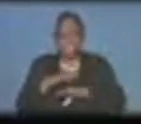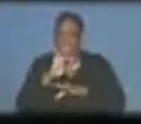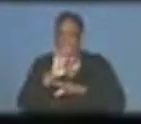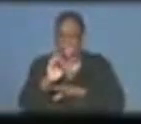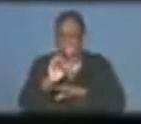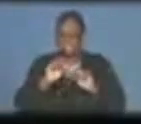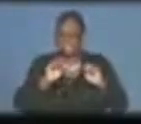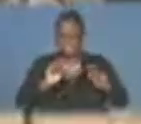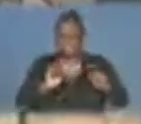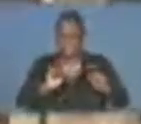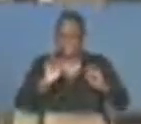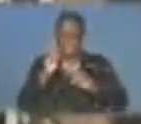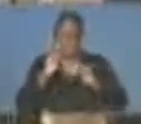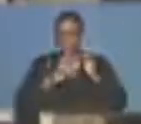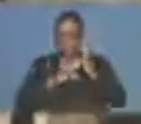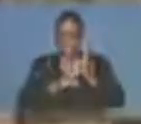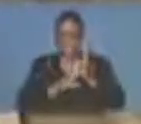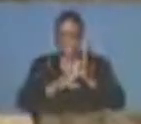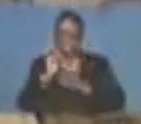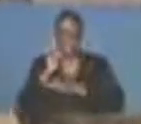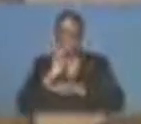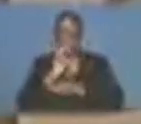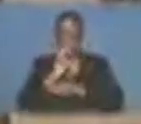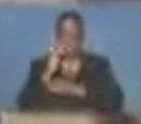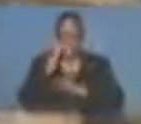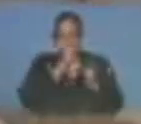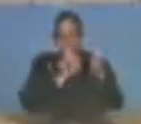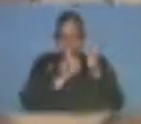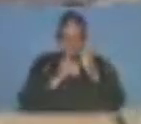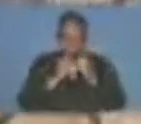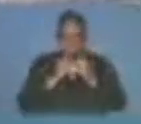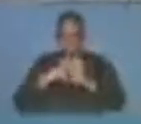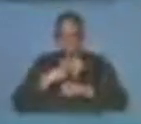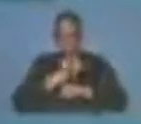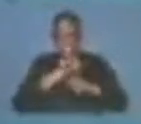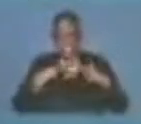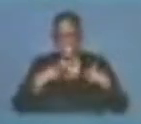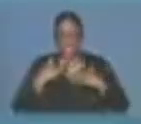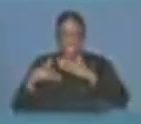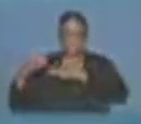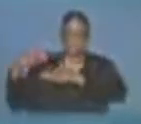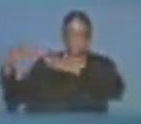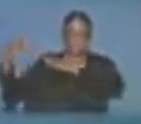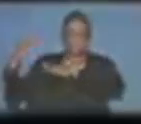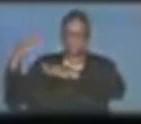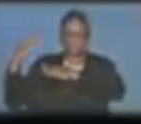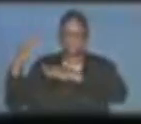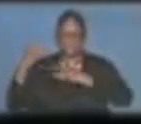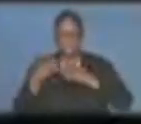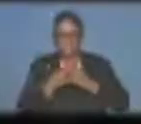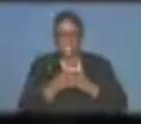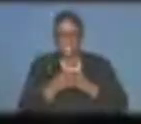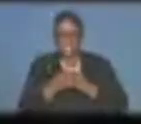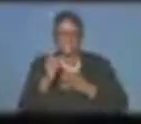it represented where we are today and the struggle that my forefathers and our forefathers had to go through